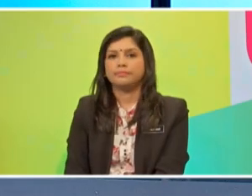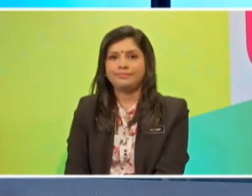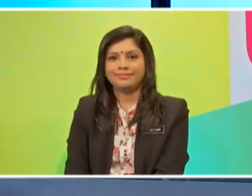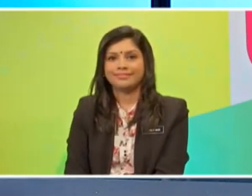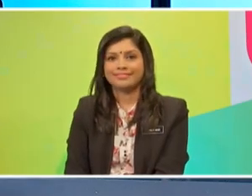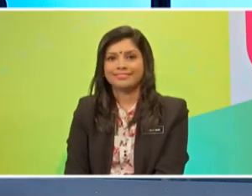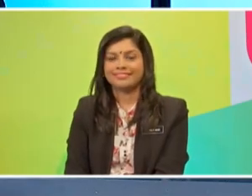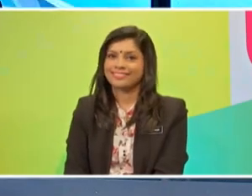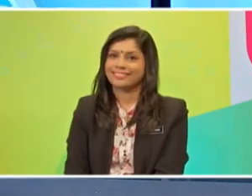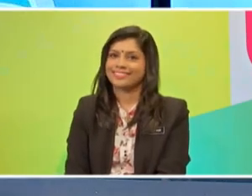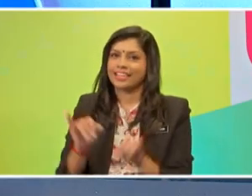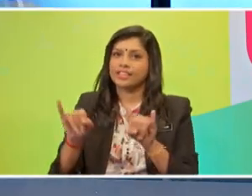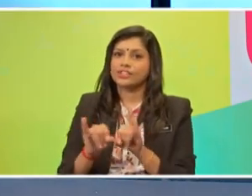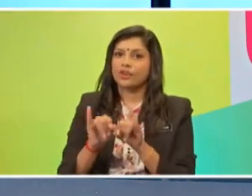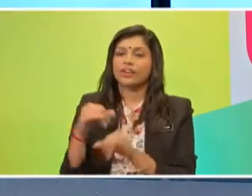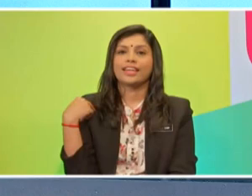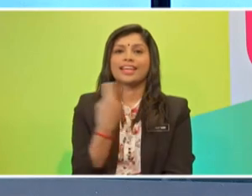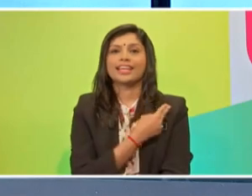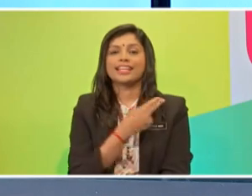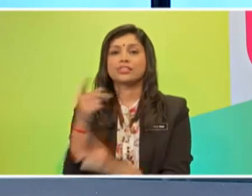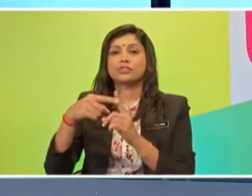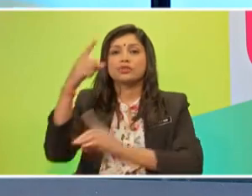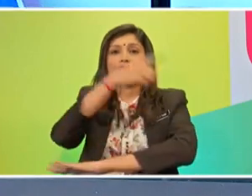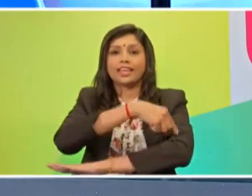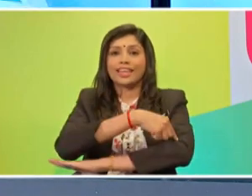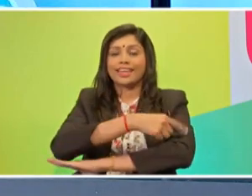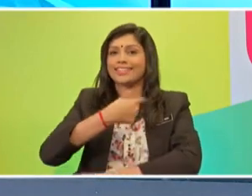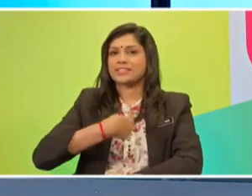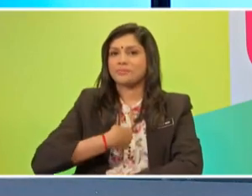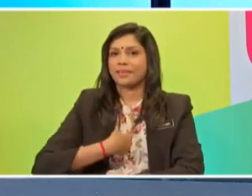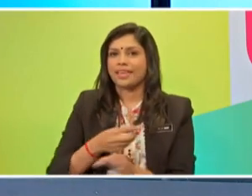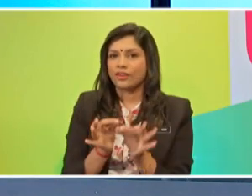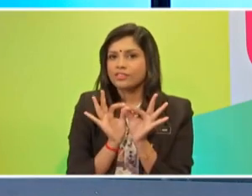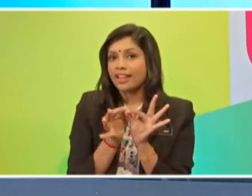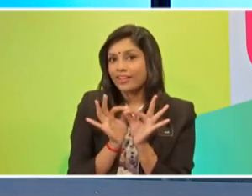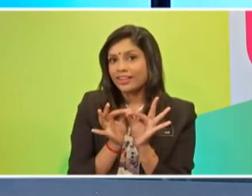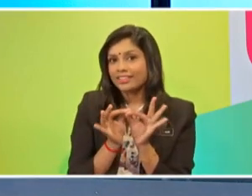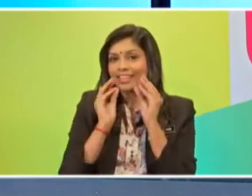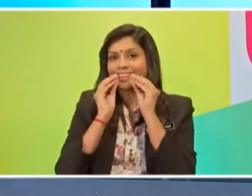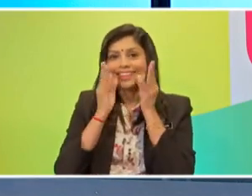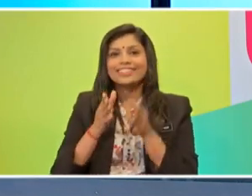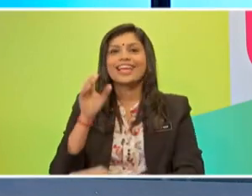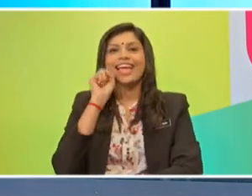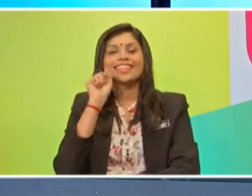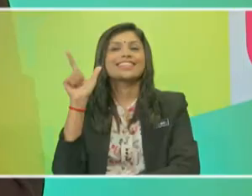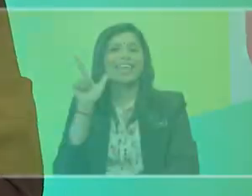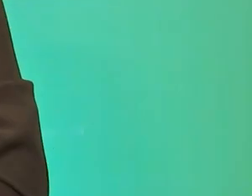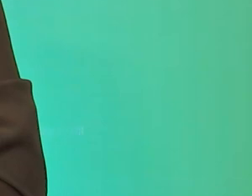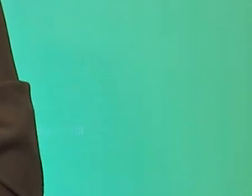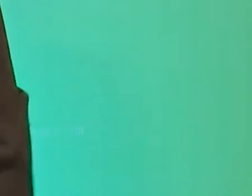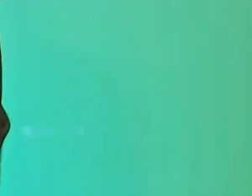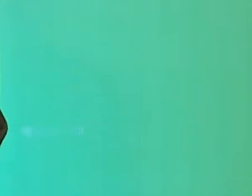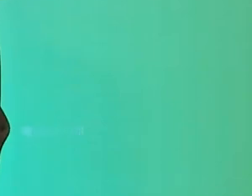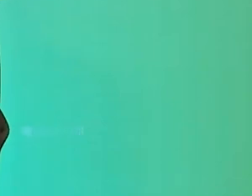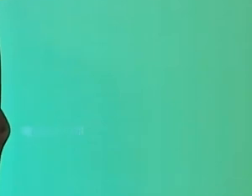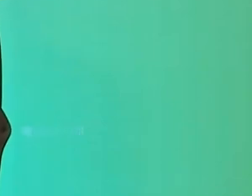And joining us today, we have our sign language interpreter, teacher SL. And standing on my